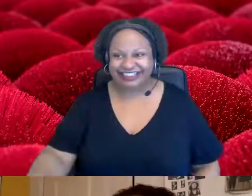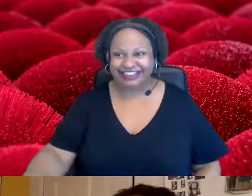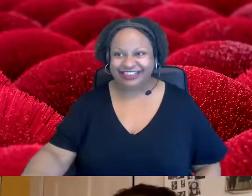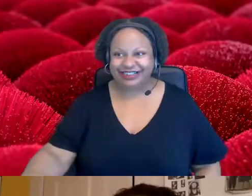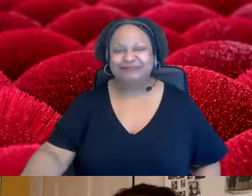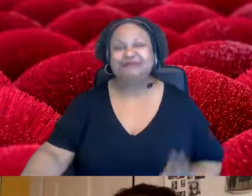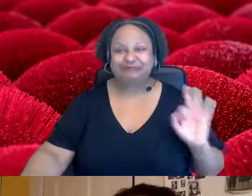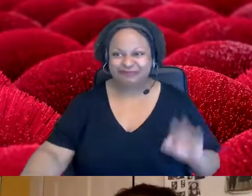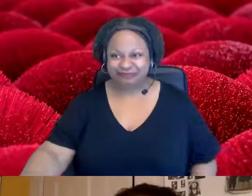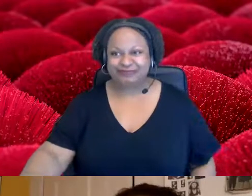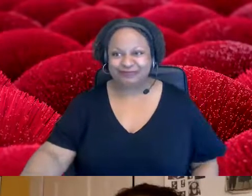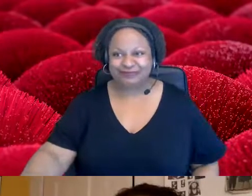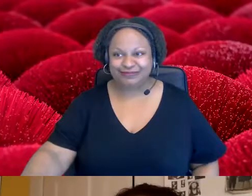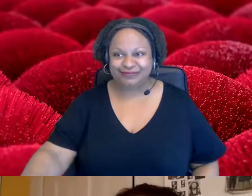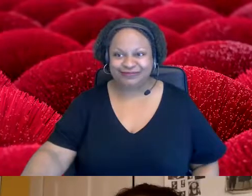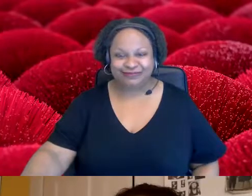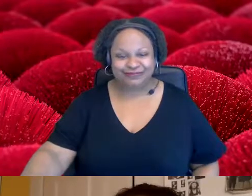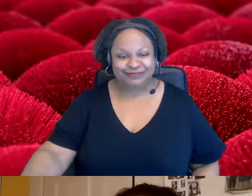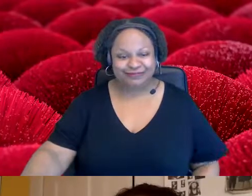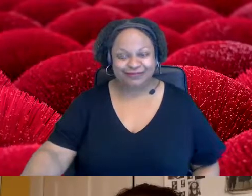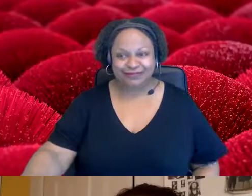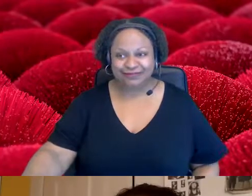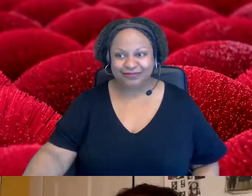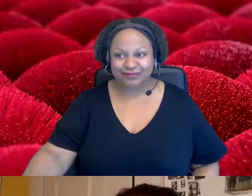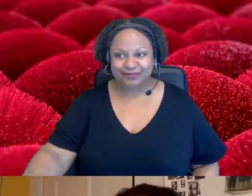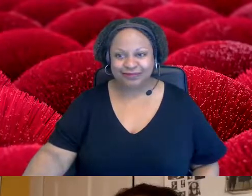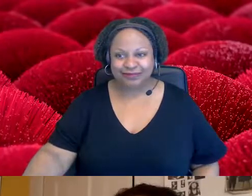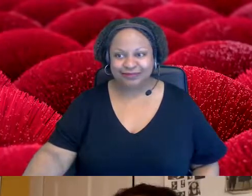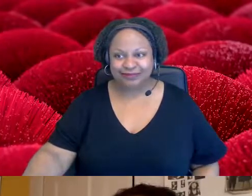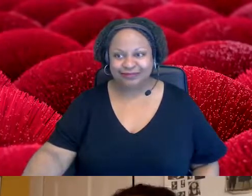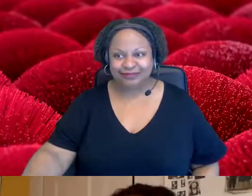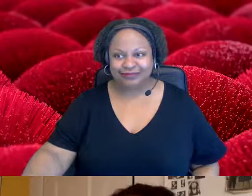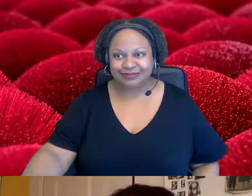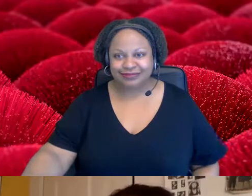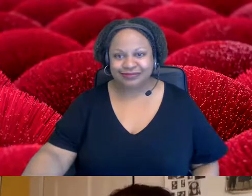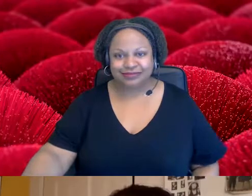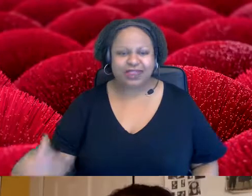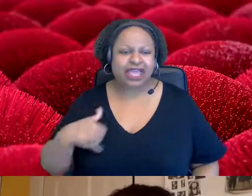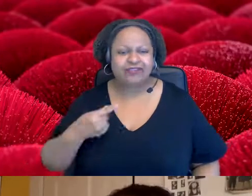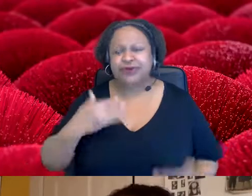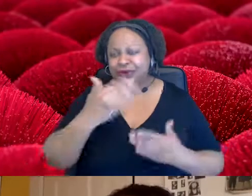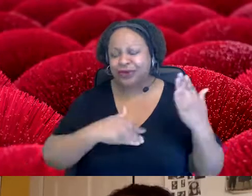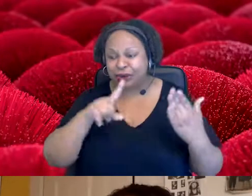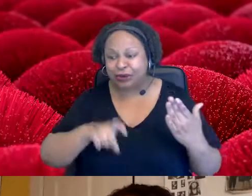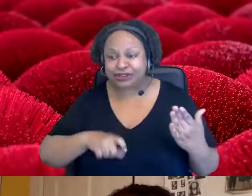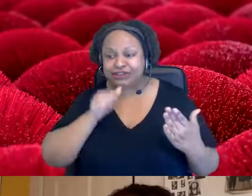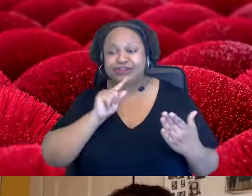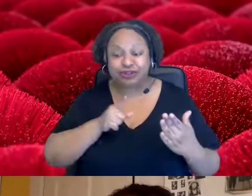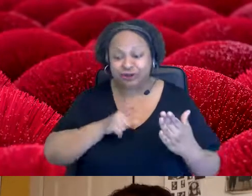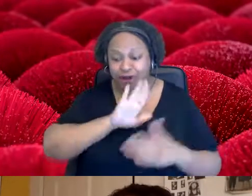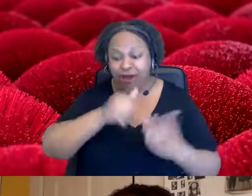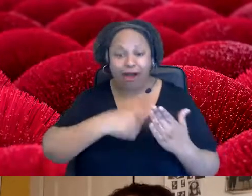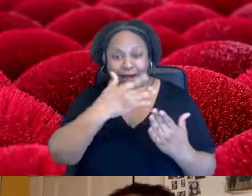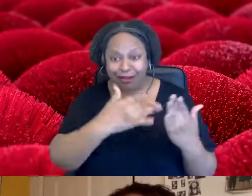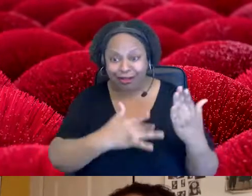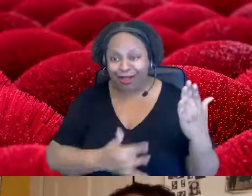That's great. Okay, so I've got a number of questions here. I don't know if we'll get through them all. And if we do, we have time